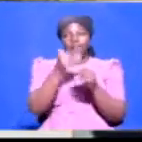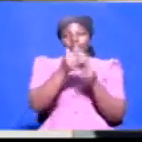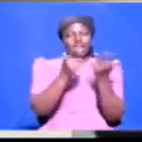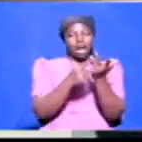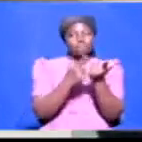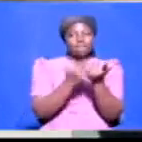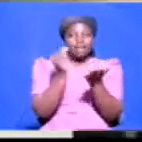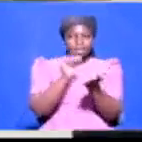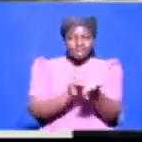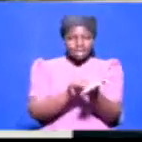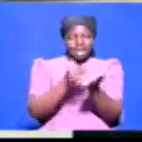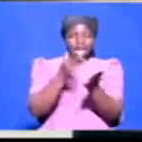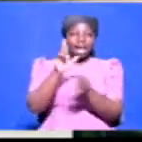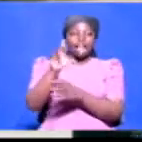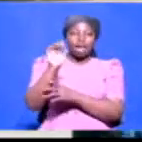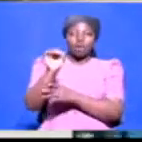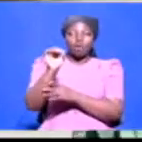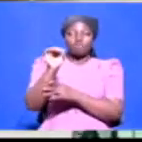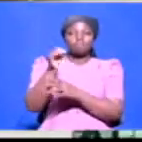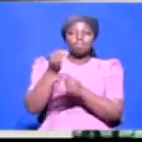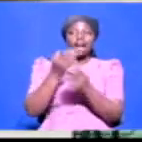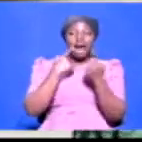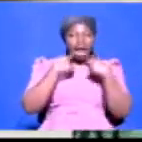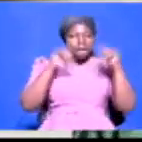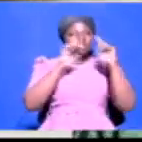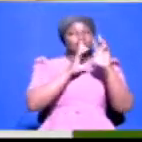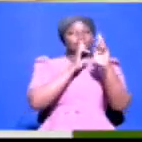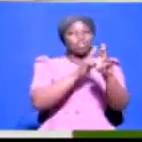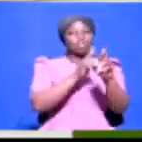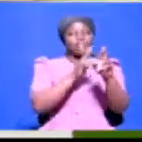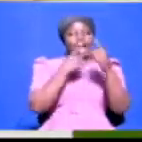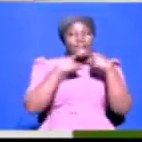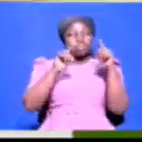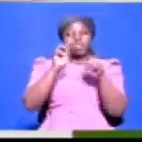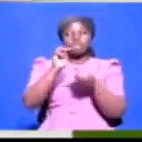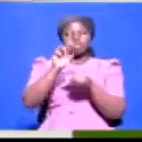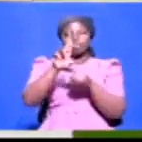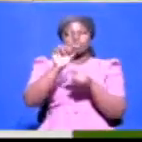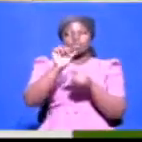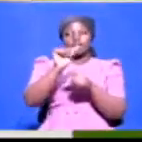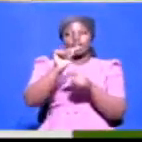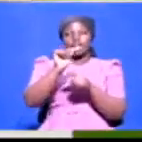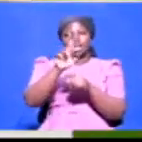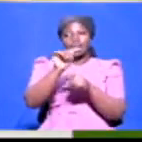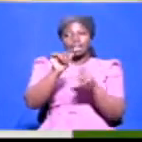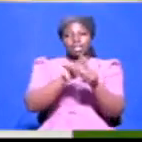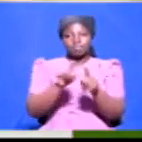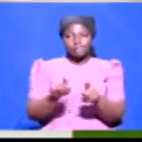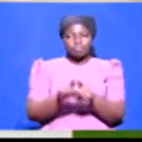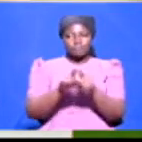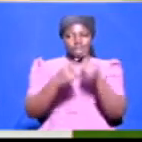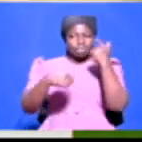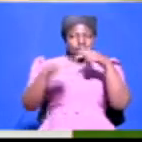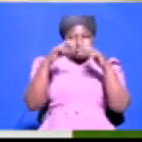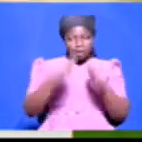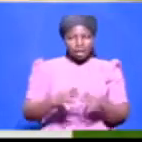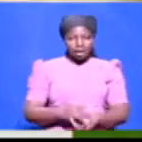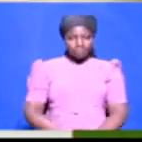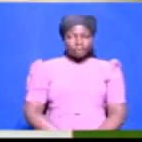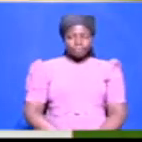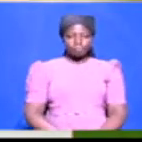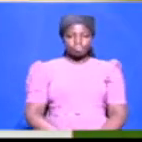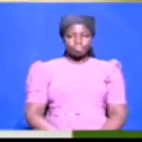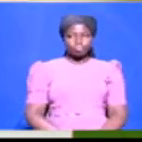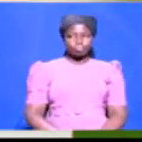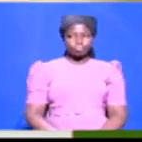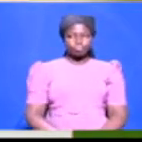returning officer announced the results, declaring Mung’ara as the winner. The constituency returning officer hereby declare